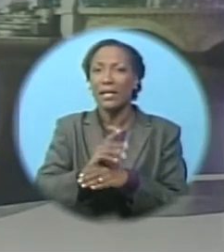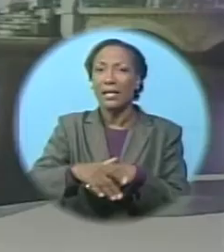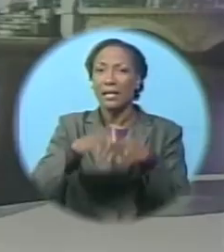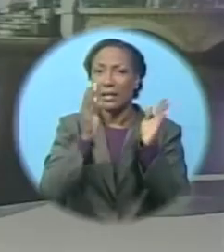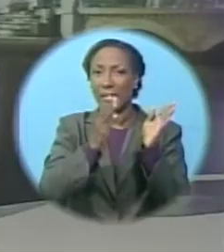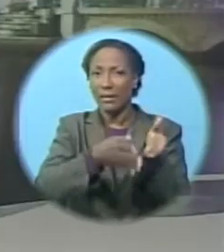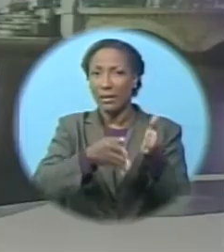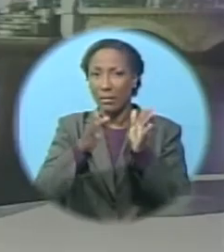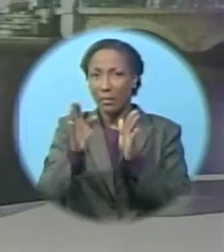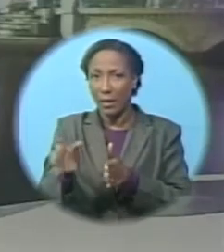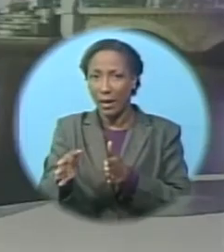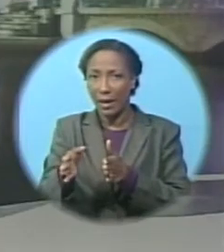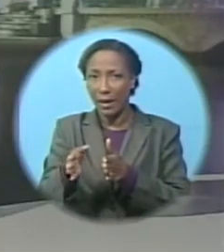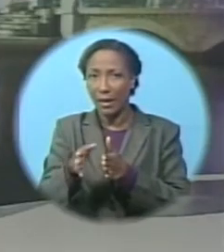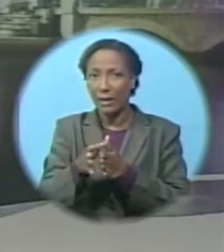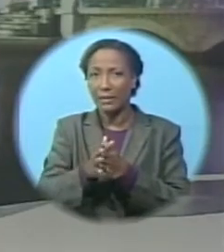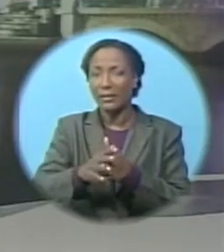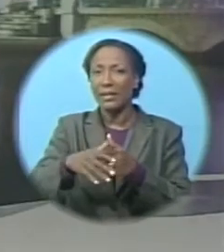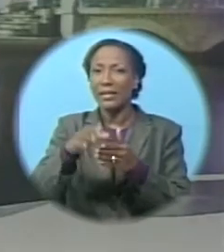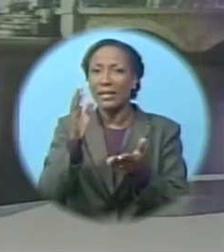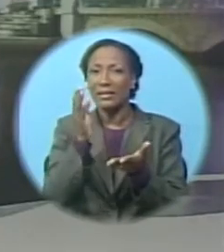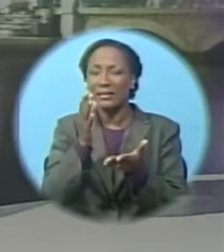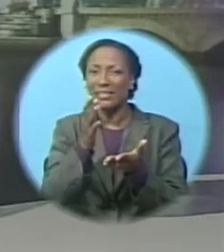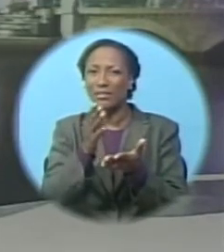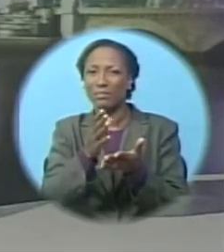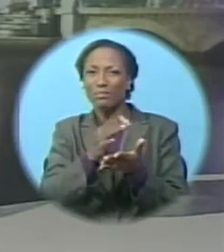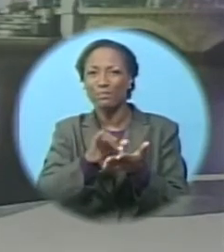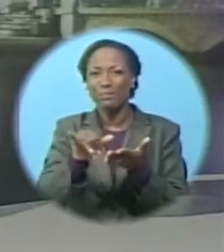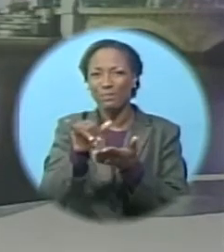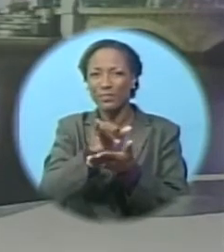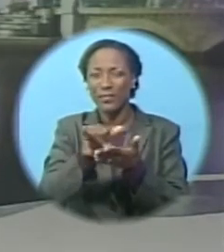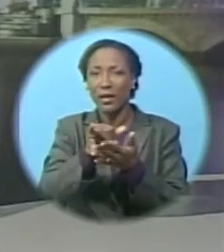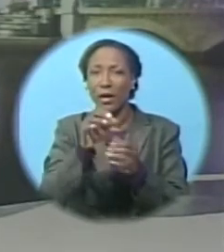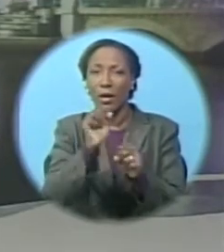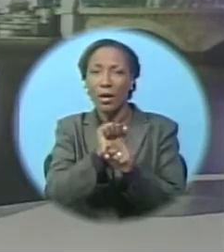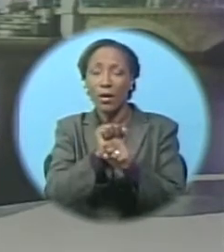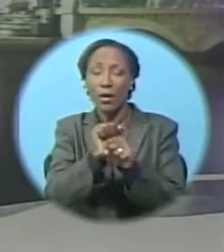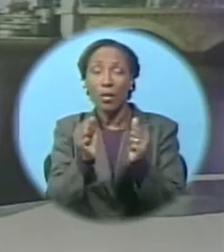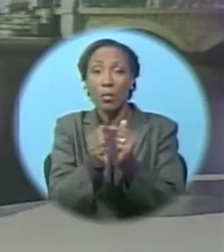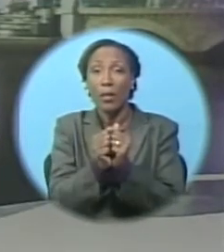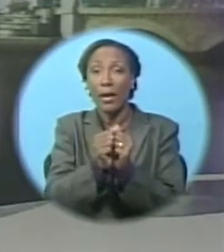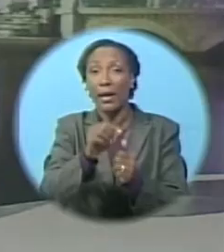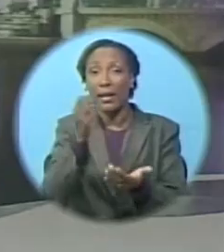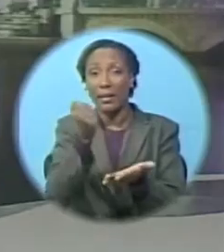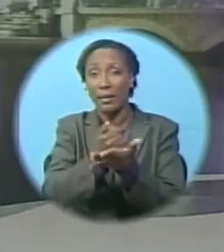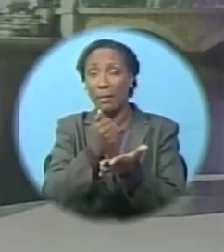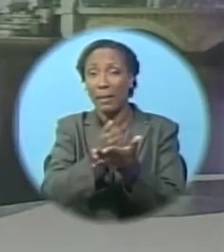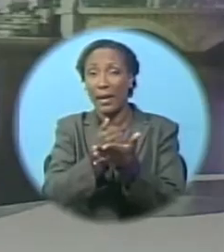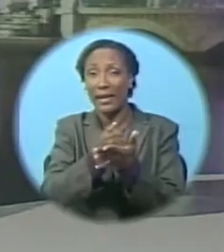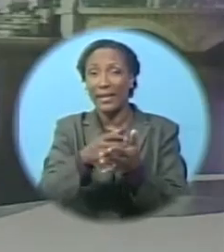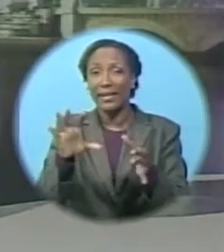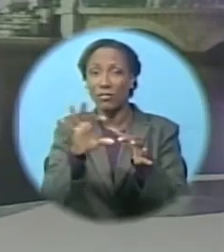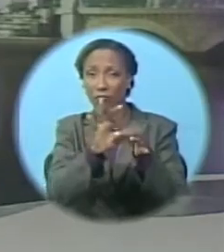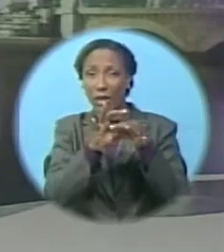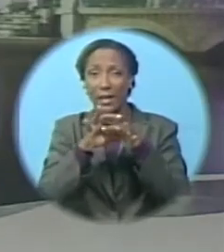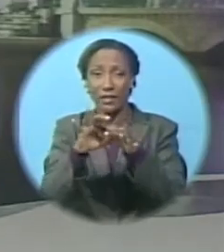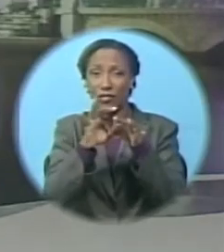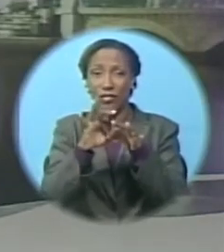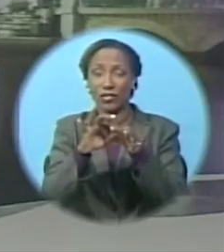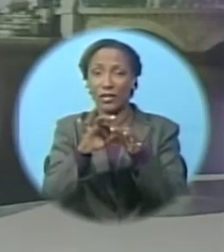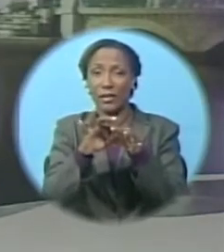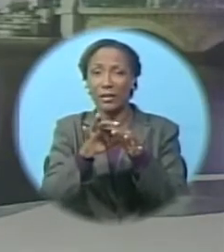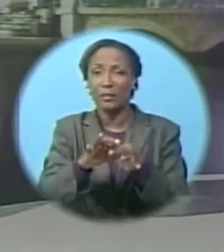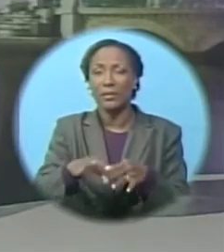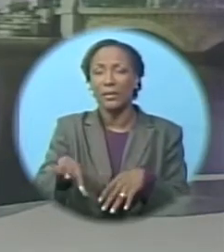is the severing of correspondent banking ties by international banks, has resulted in unwanted dislocation of